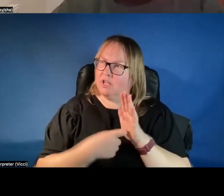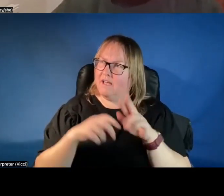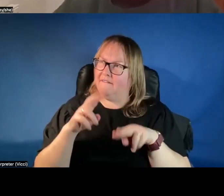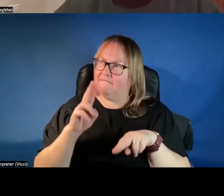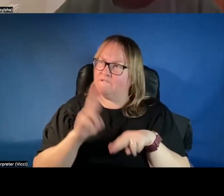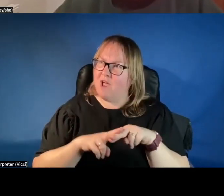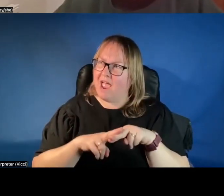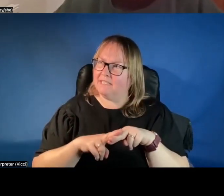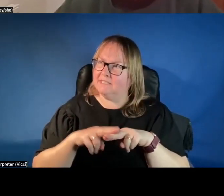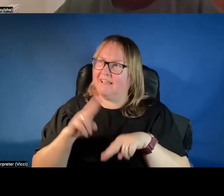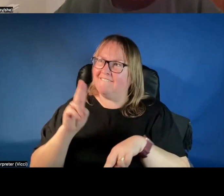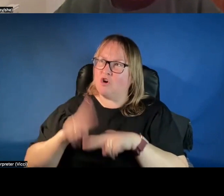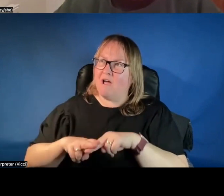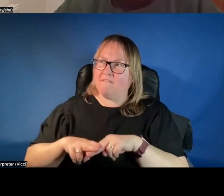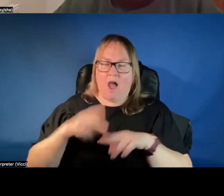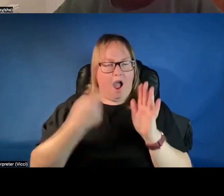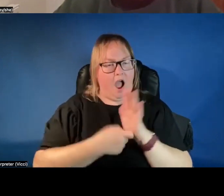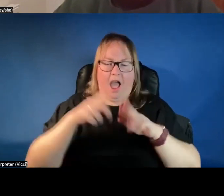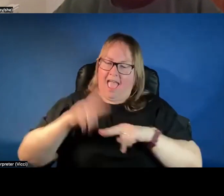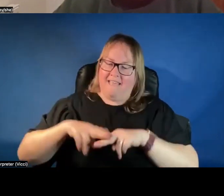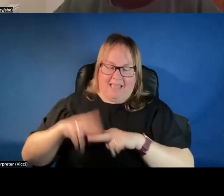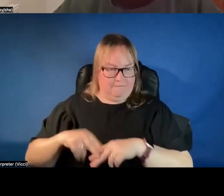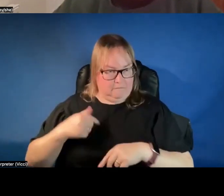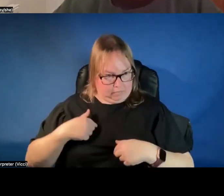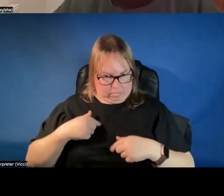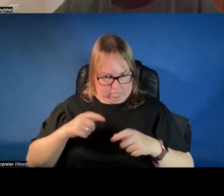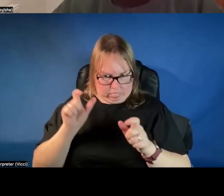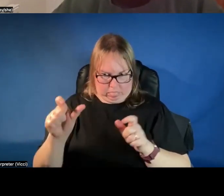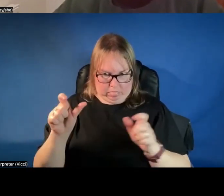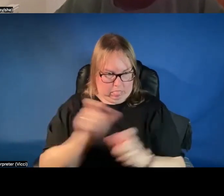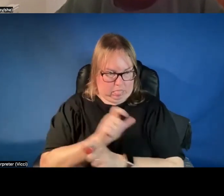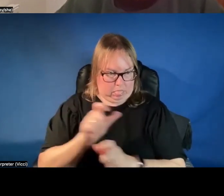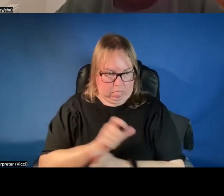RFF. Oh, that was a little bit of a dyslexia moment, wasn't it?